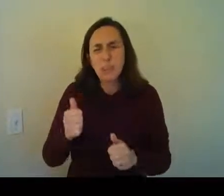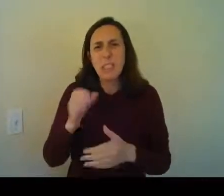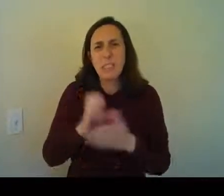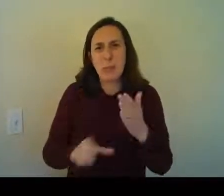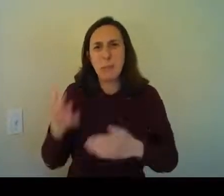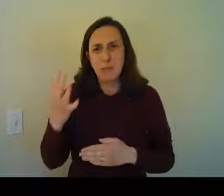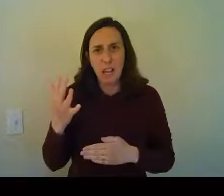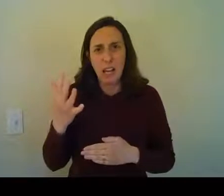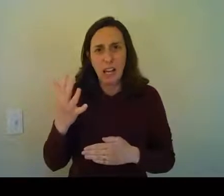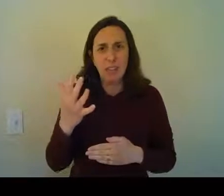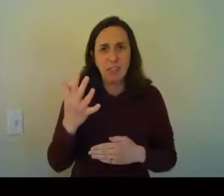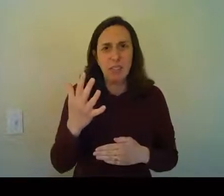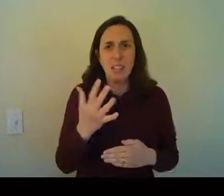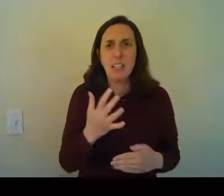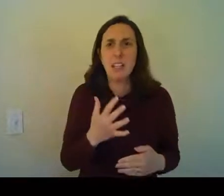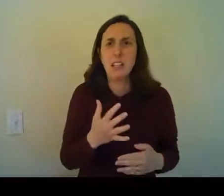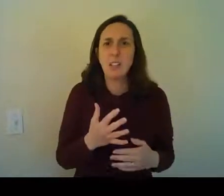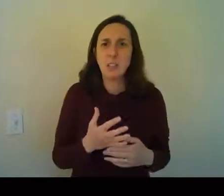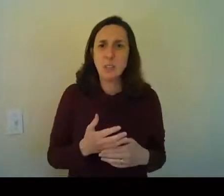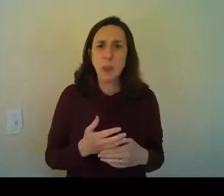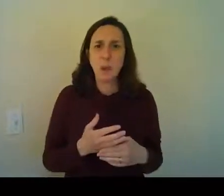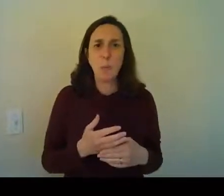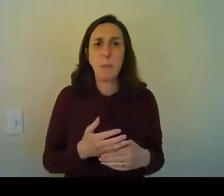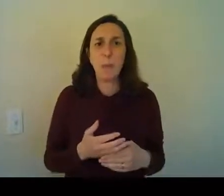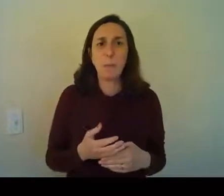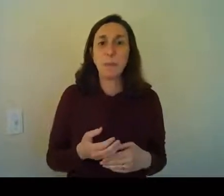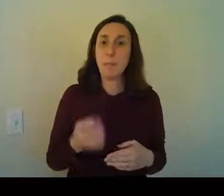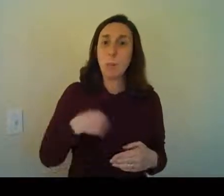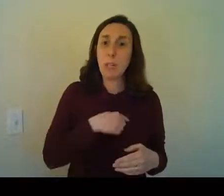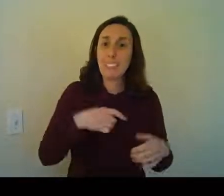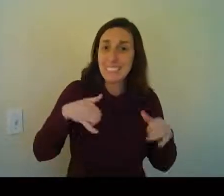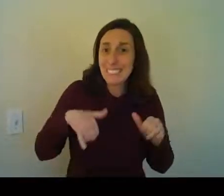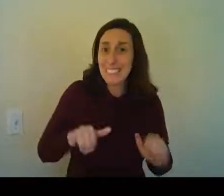material is I hope you can see that we're still doing things with functions.